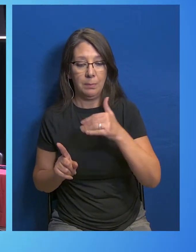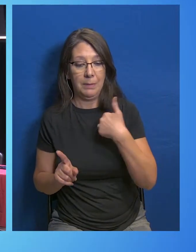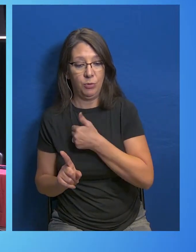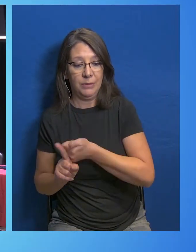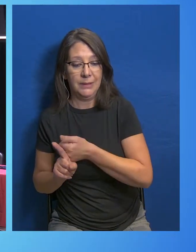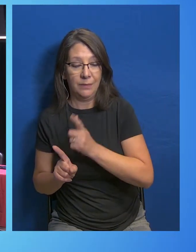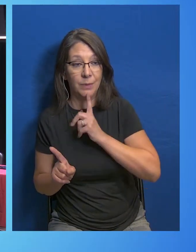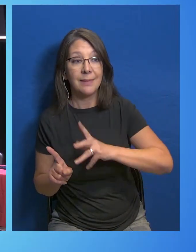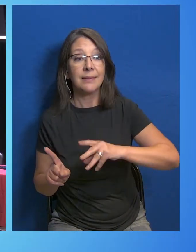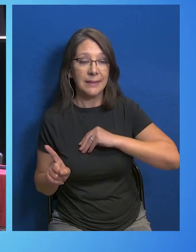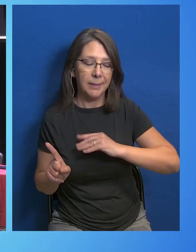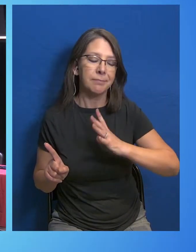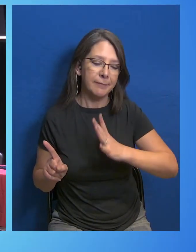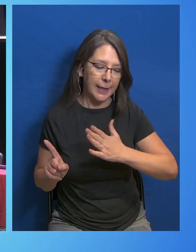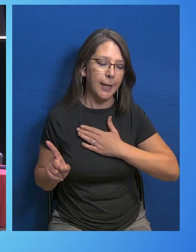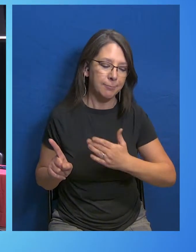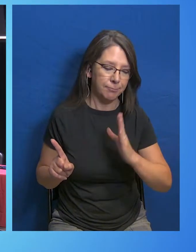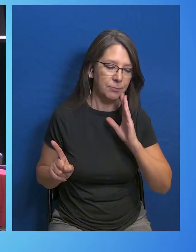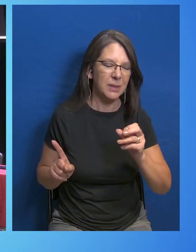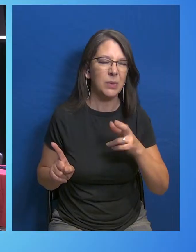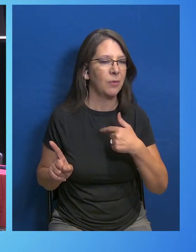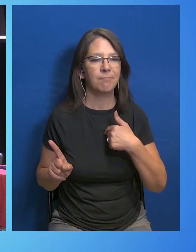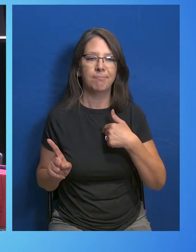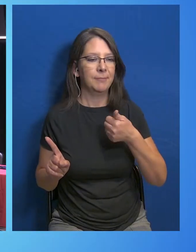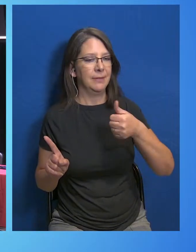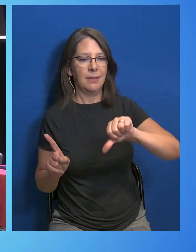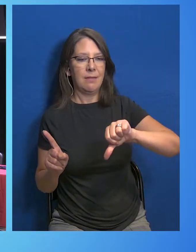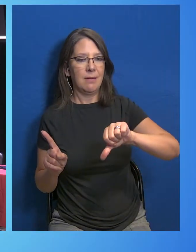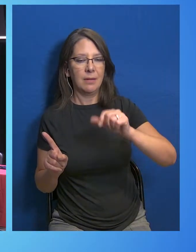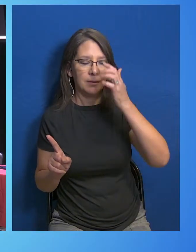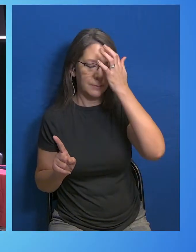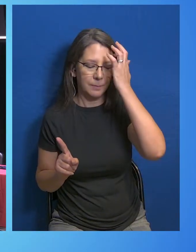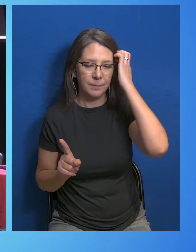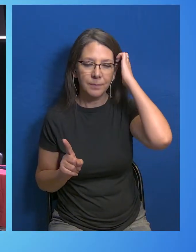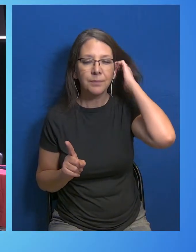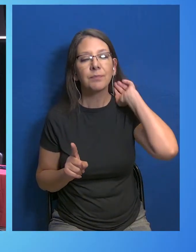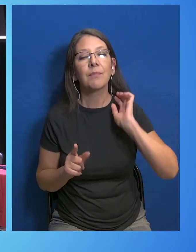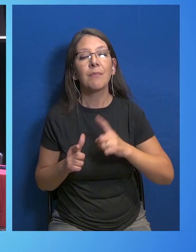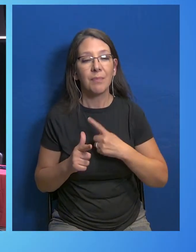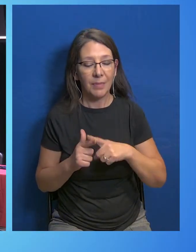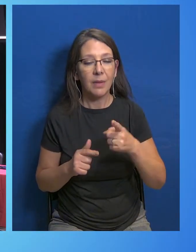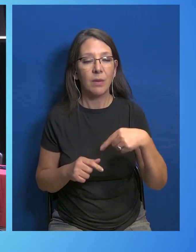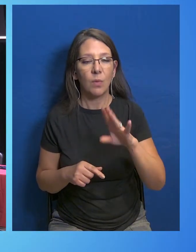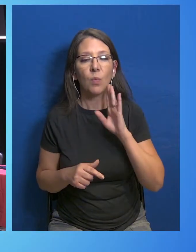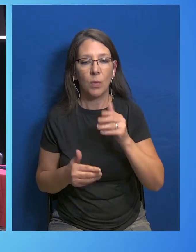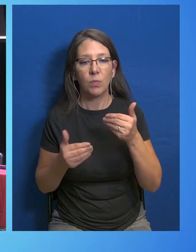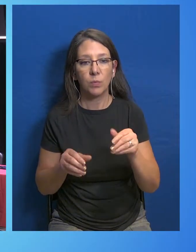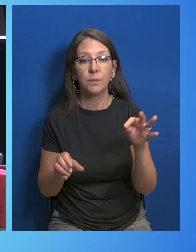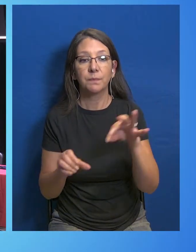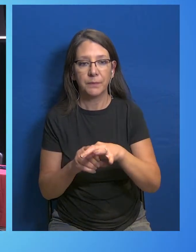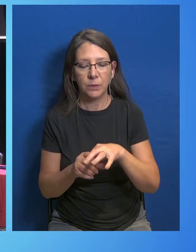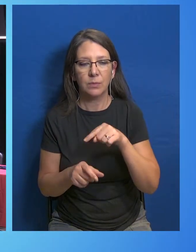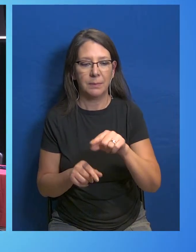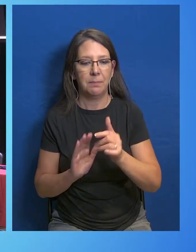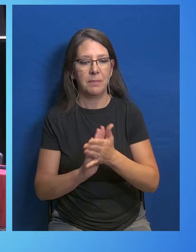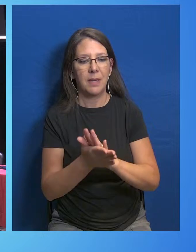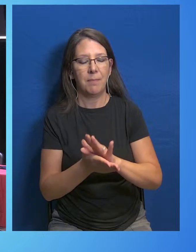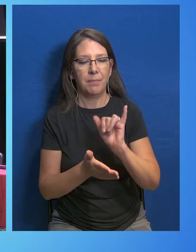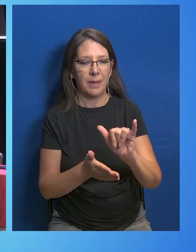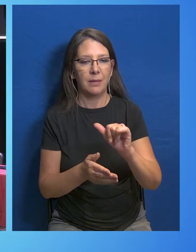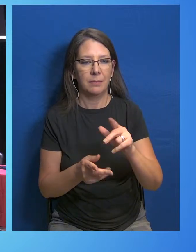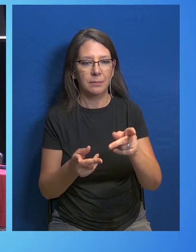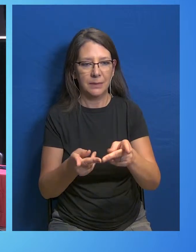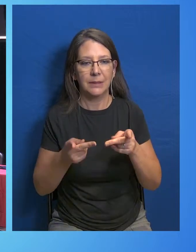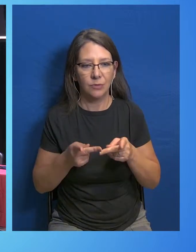deny that nomination. And then the board is going to go ahead and vote that person into office. We are voting